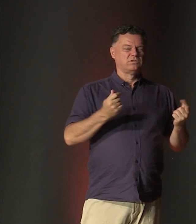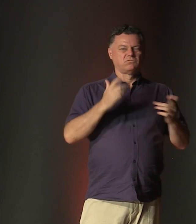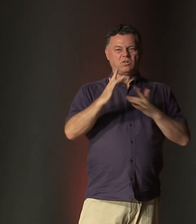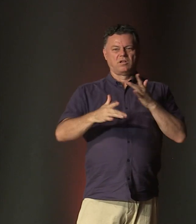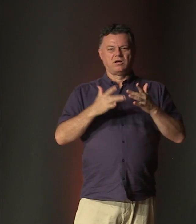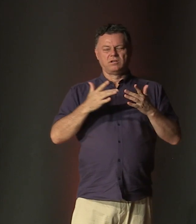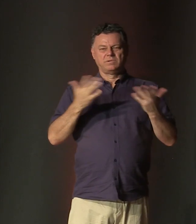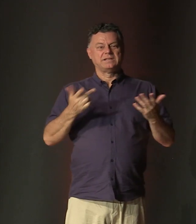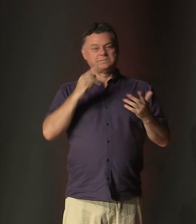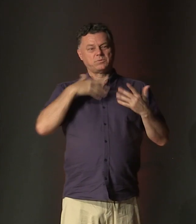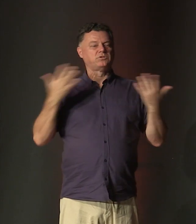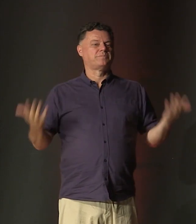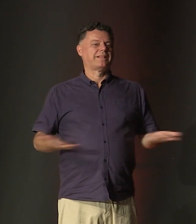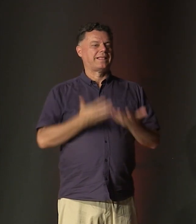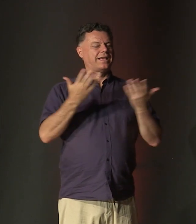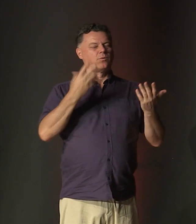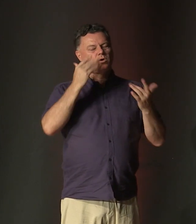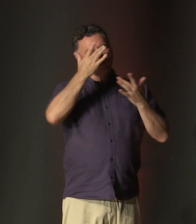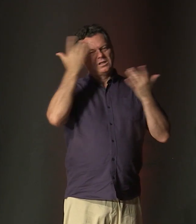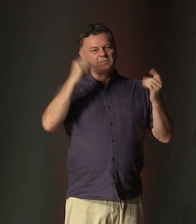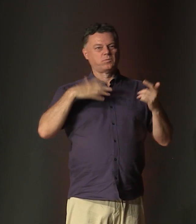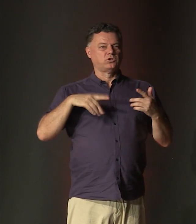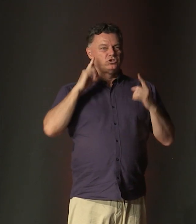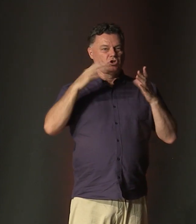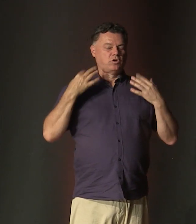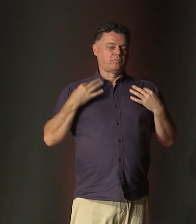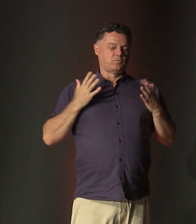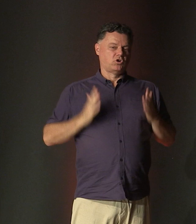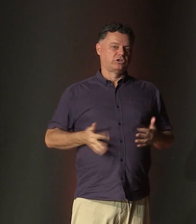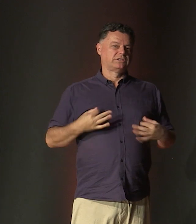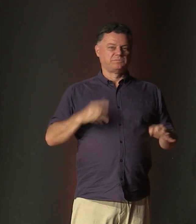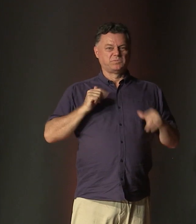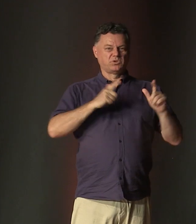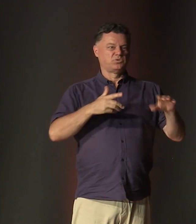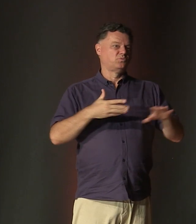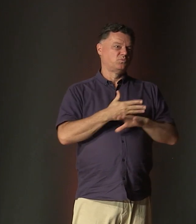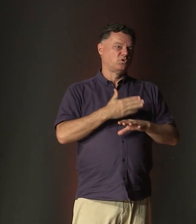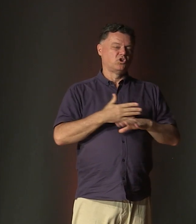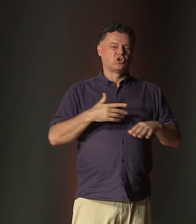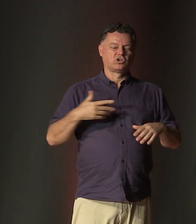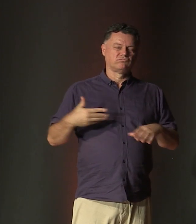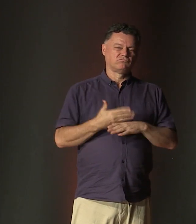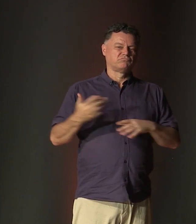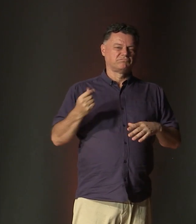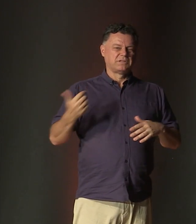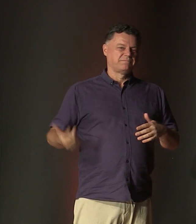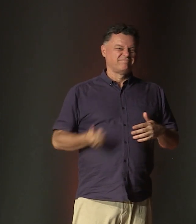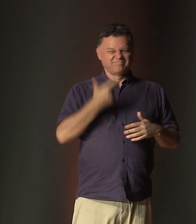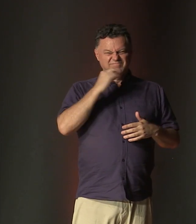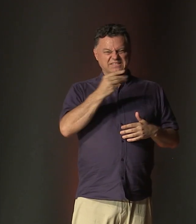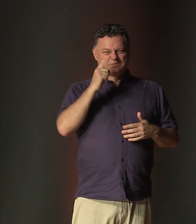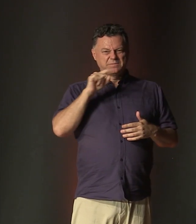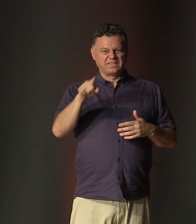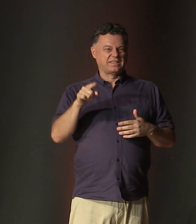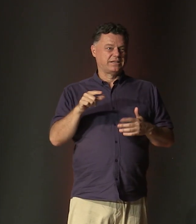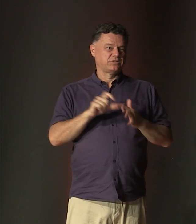for exposure, some are there for work or for money, and yes, unfortunately, some of them are there to